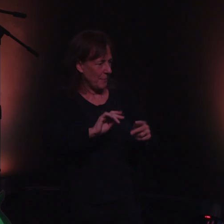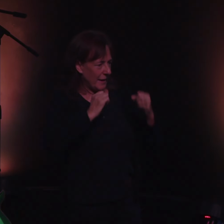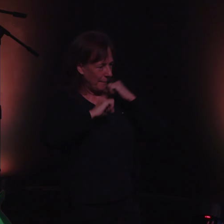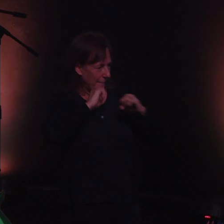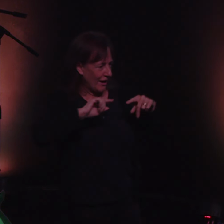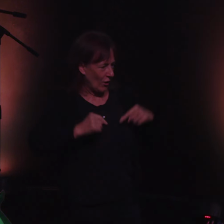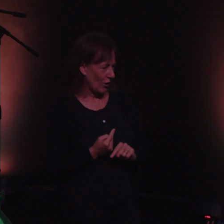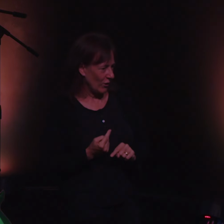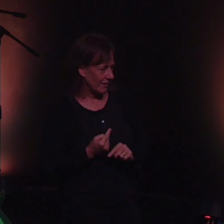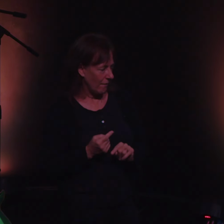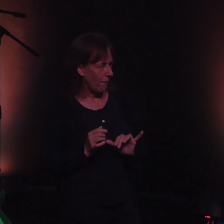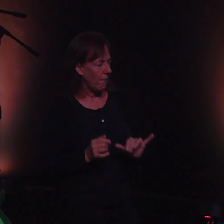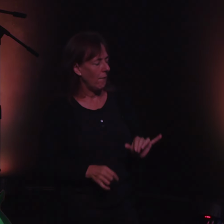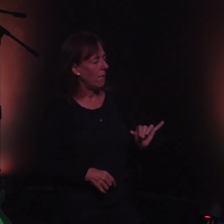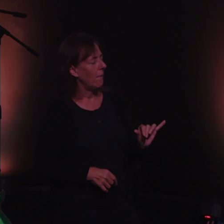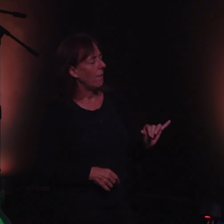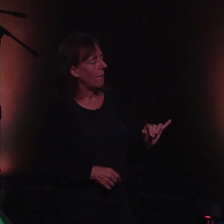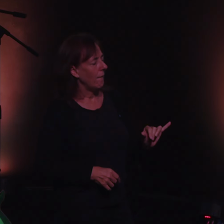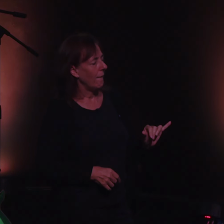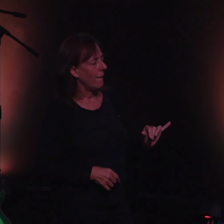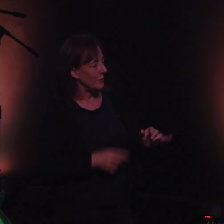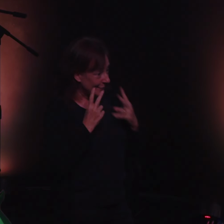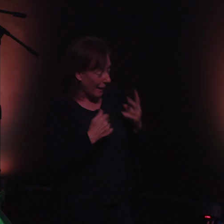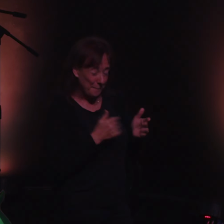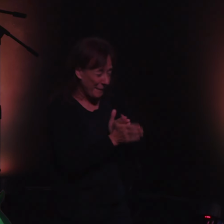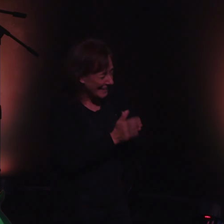Do you see how my voice breaks like that? That means I'm really passionate about it.